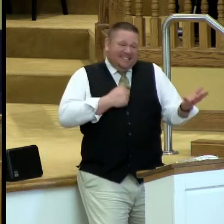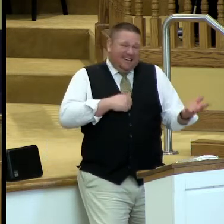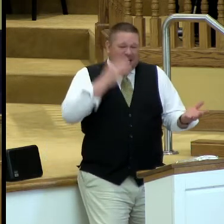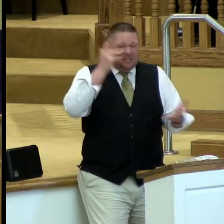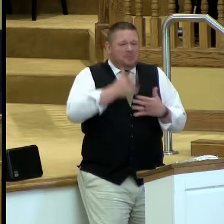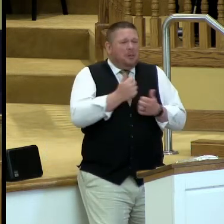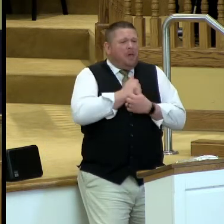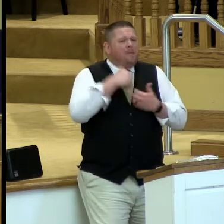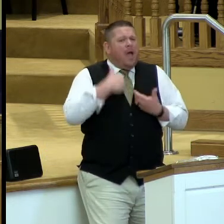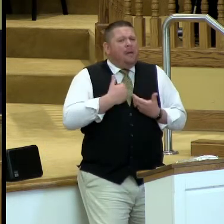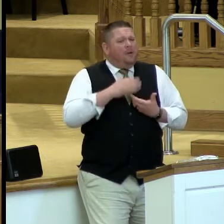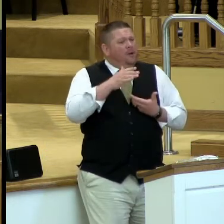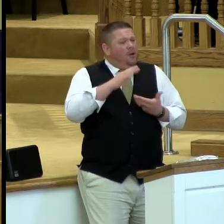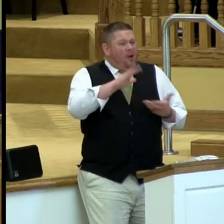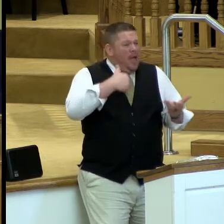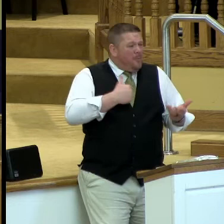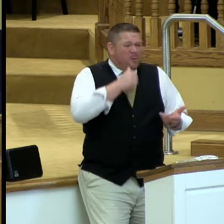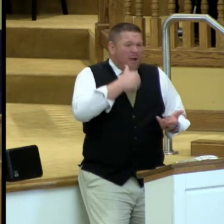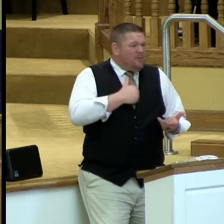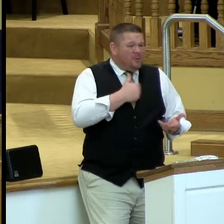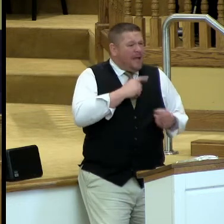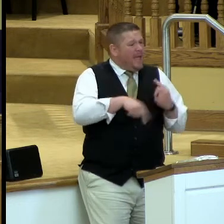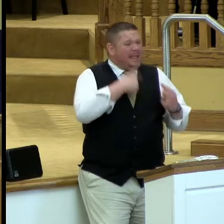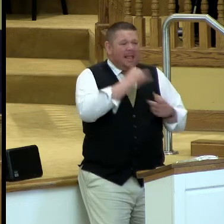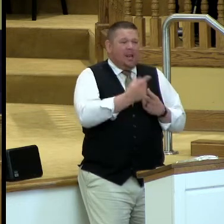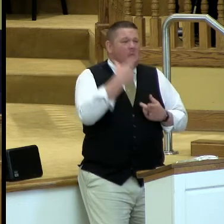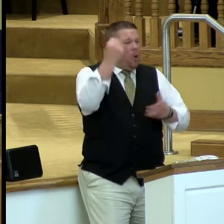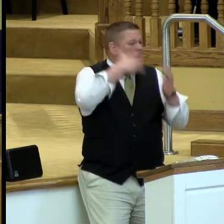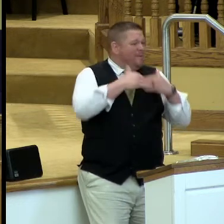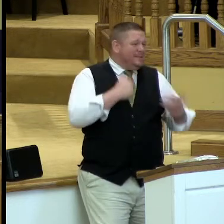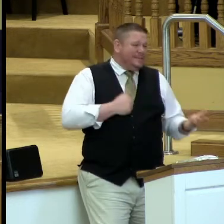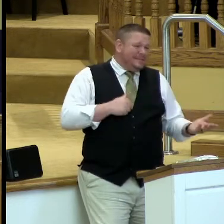Sorry, honey. I can't tell you that all dogs go to heaven.